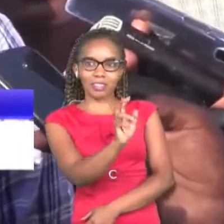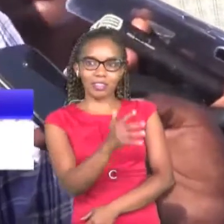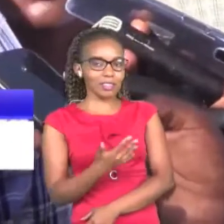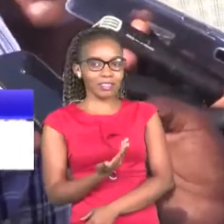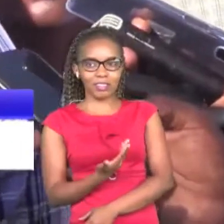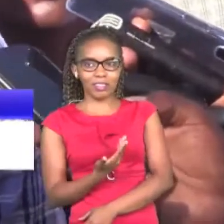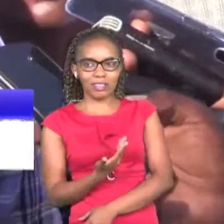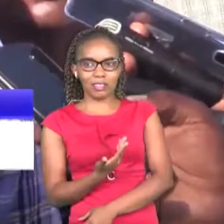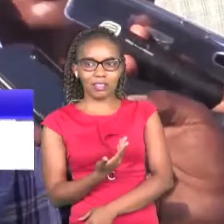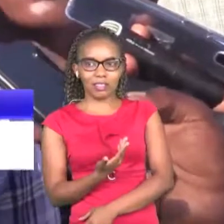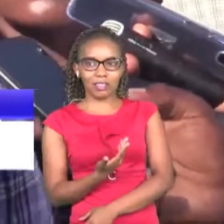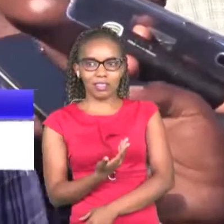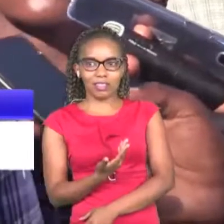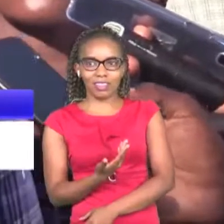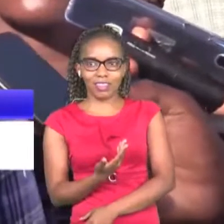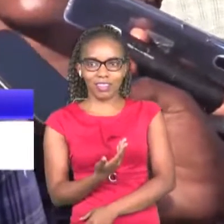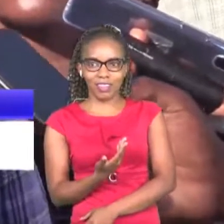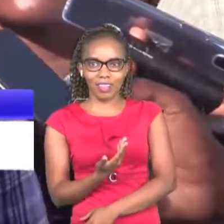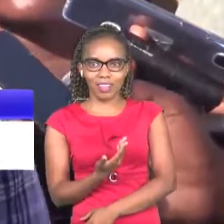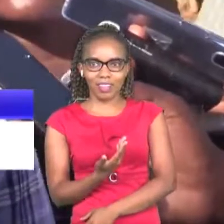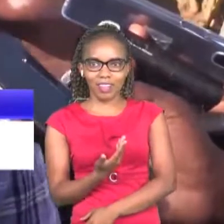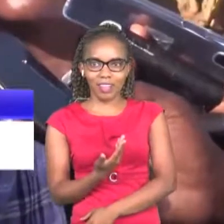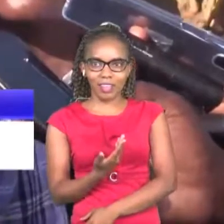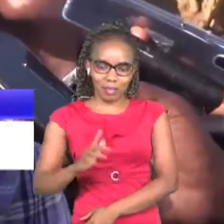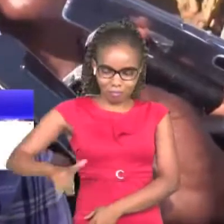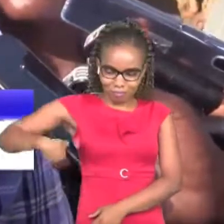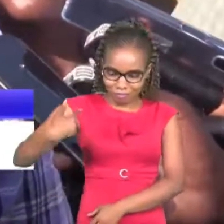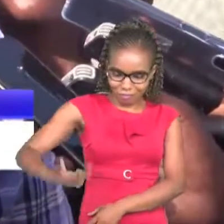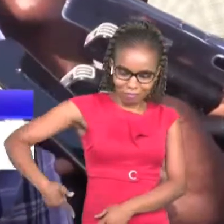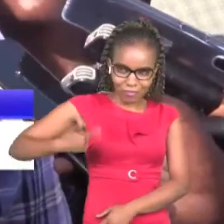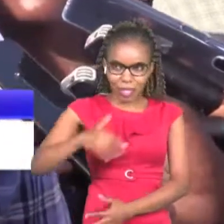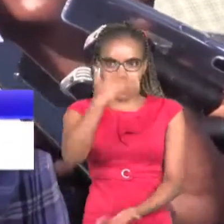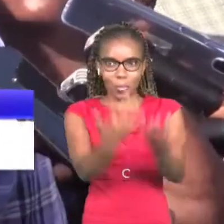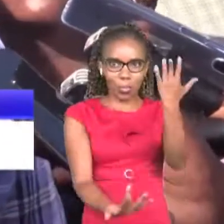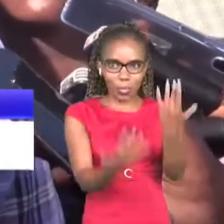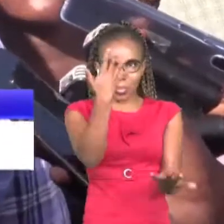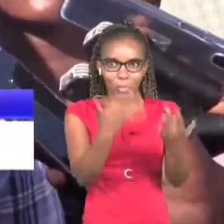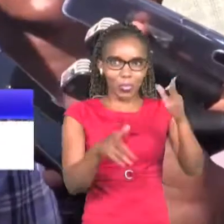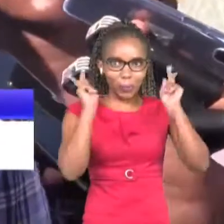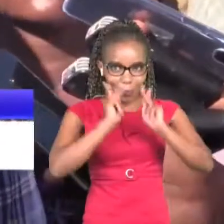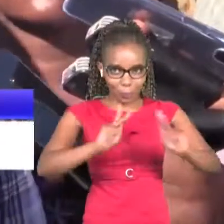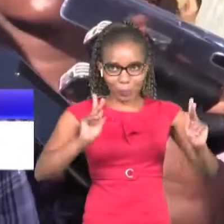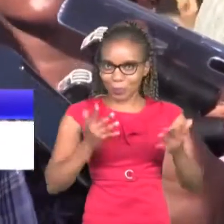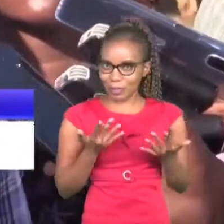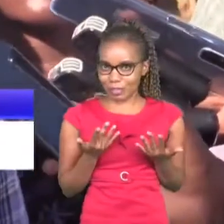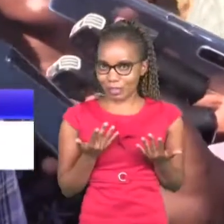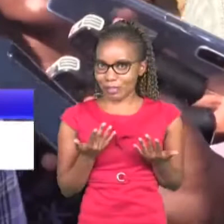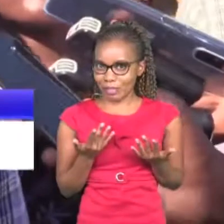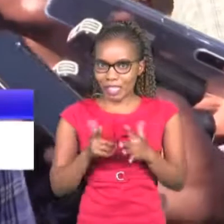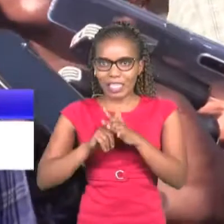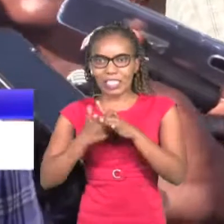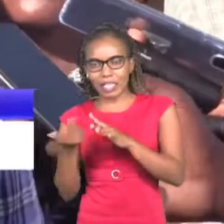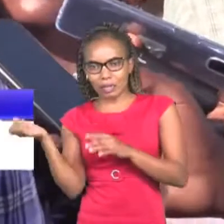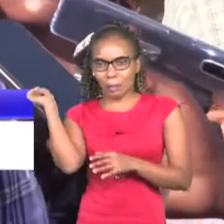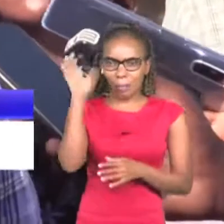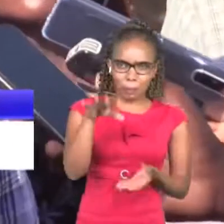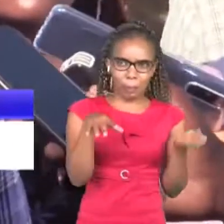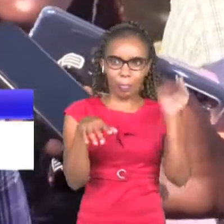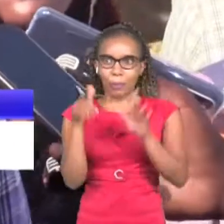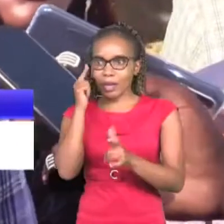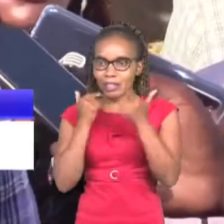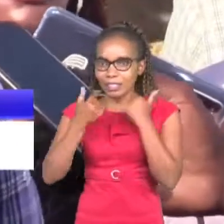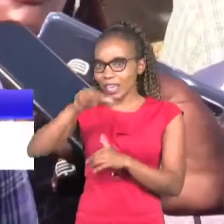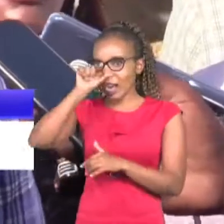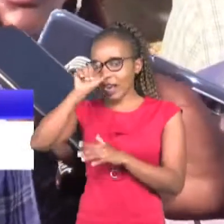My friends, kwani kuchoma tairi ilikuwa sign of peace? Ya kwamba walianza kurusha tear gas vile raia wa